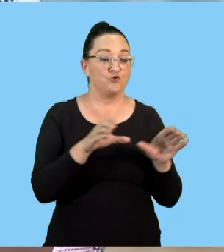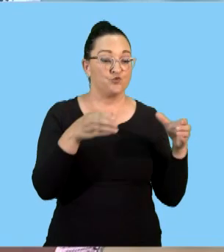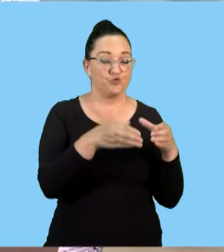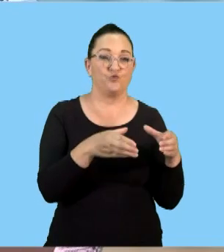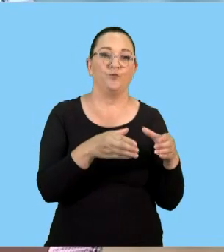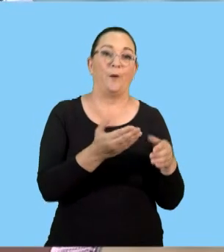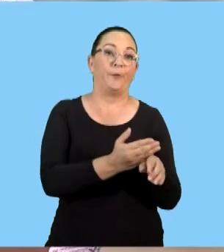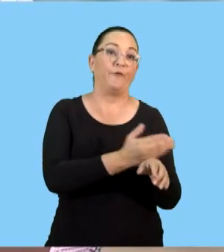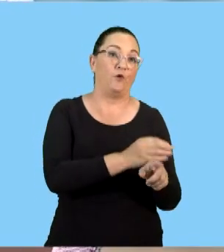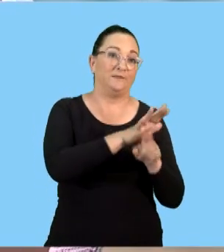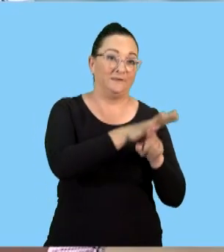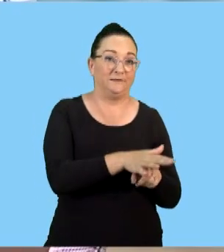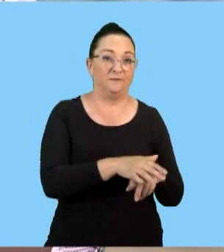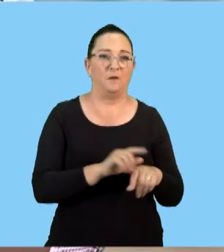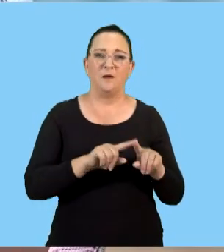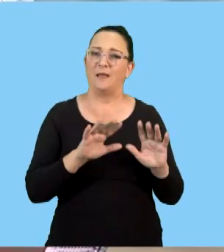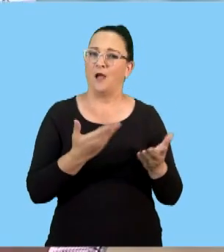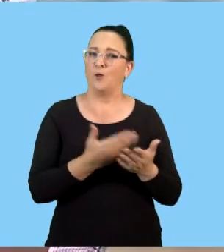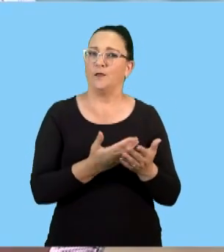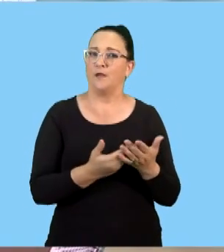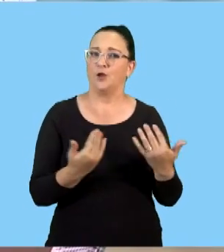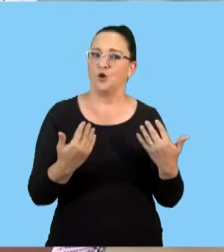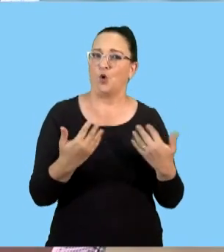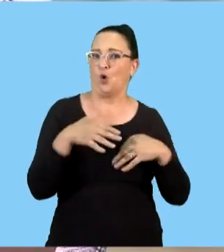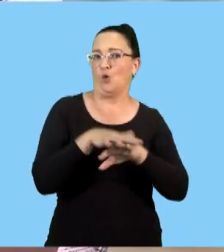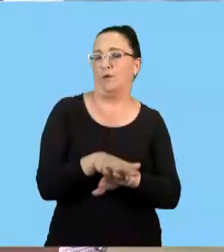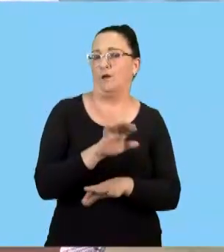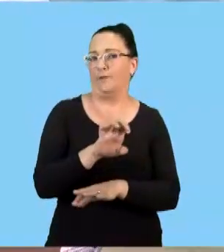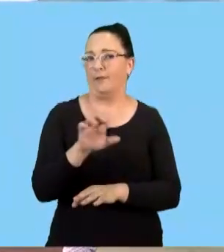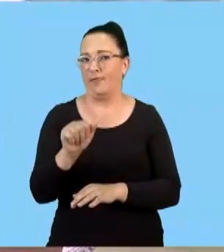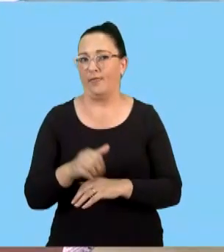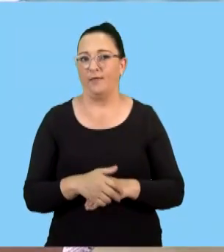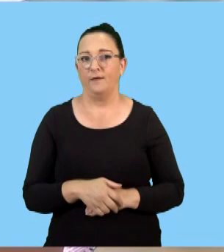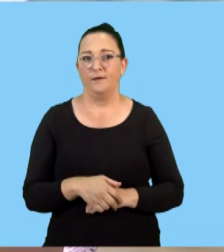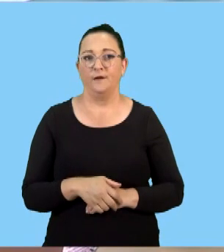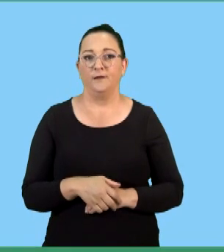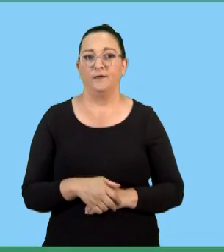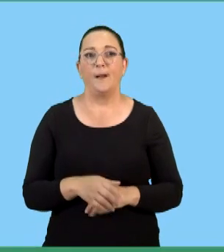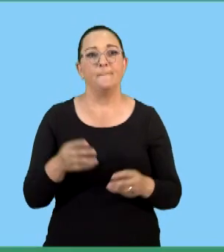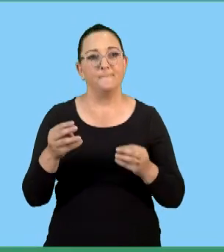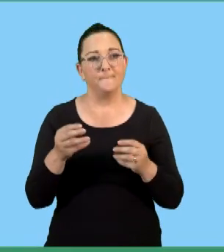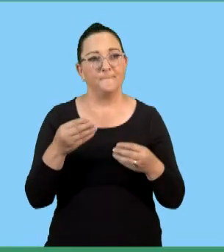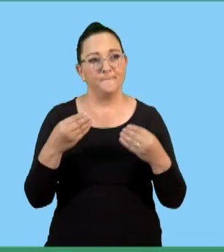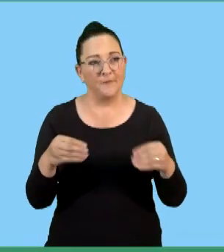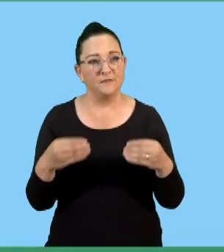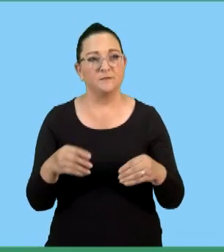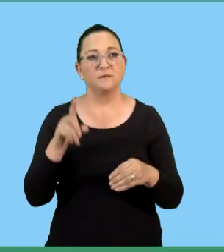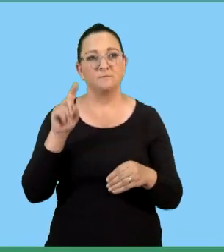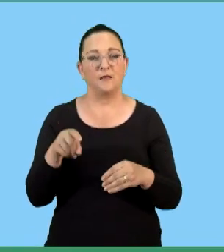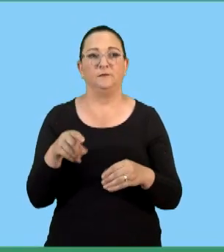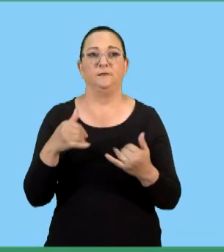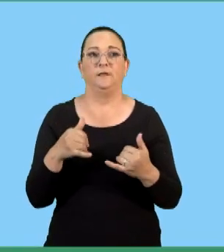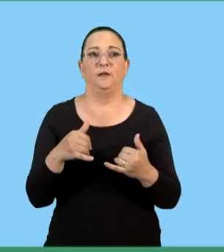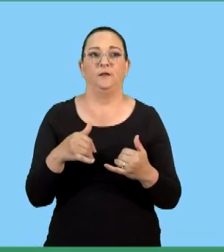Right, so now, what are the ways to comply with the EEA? Businesses must guard against